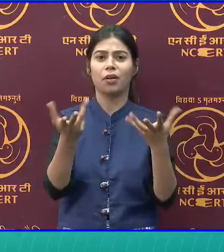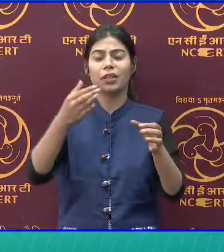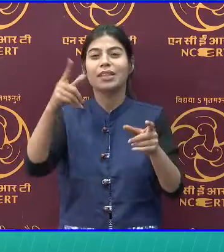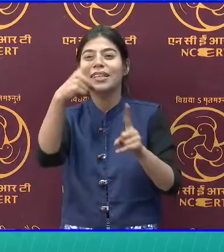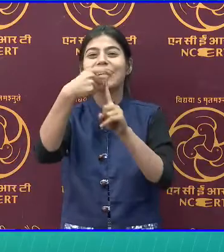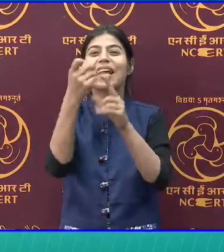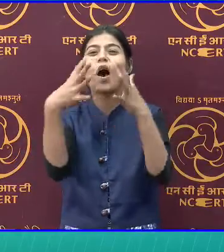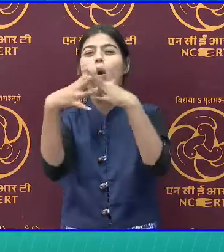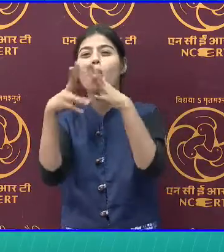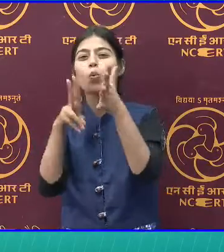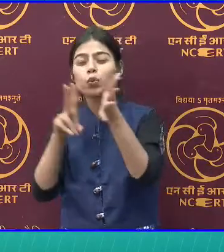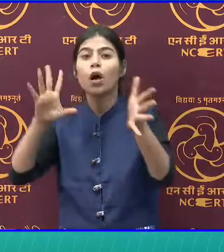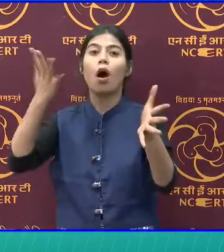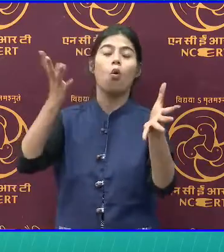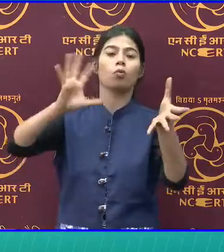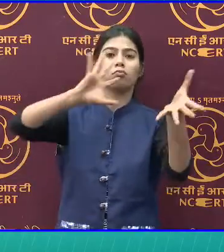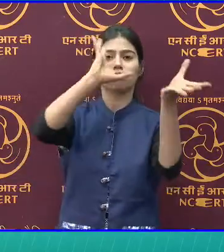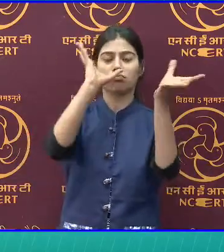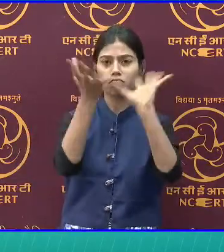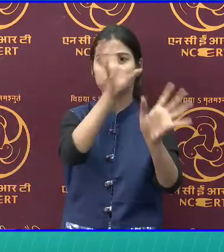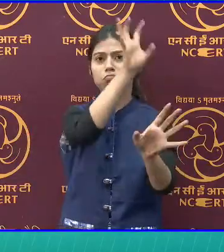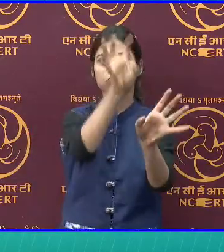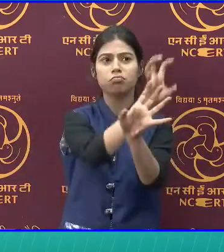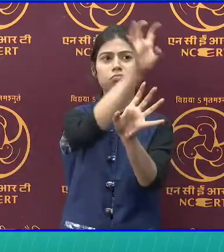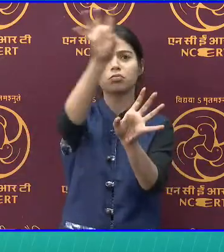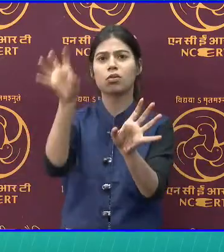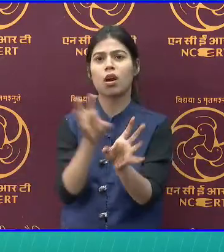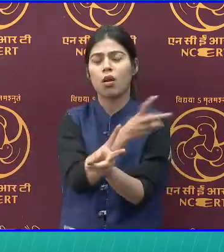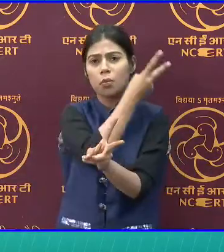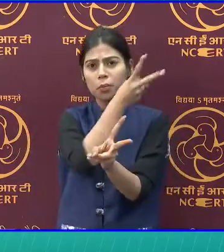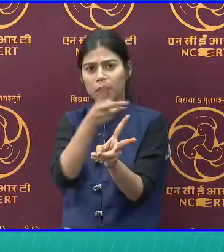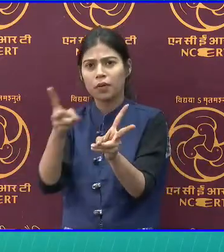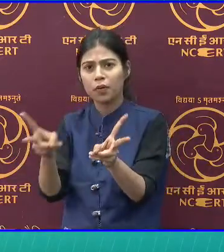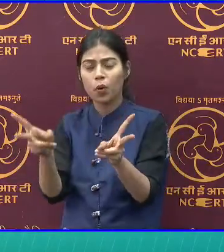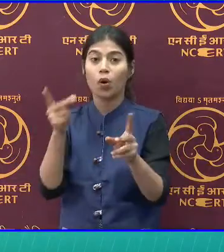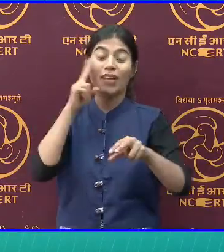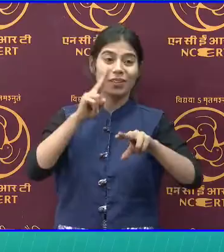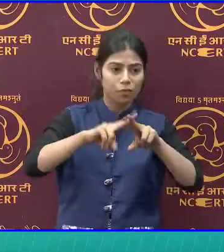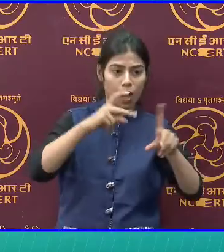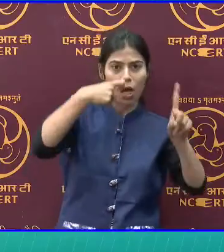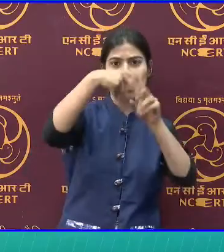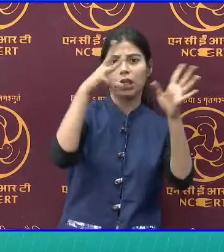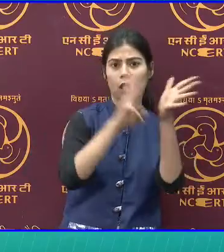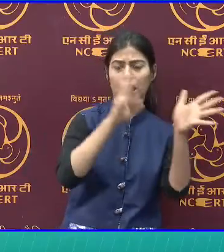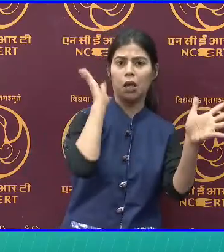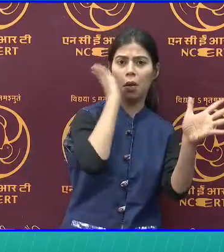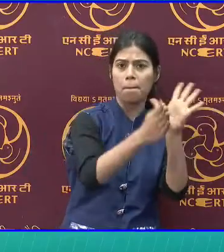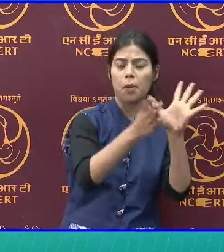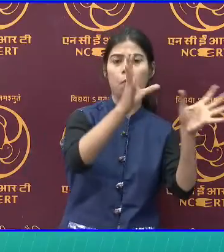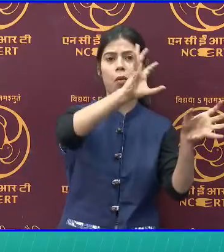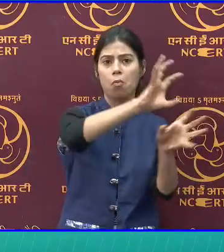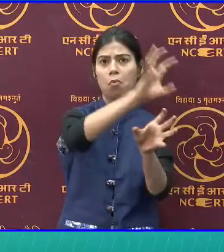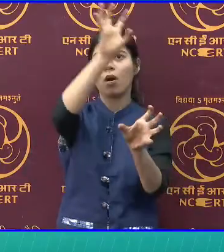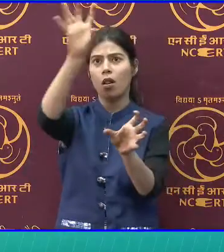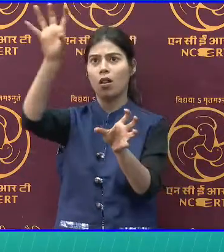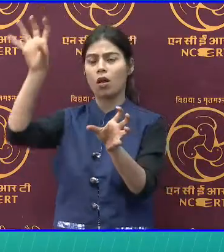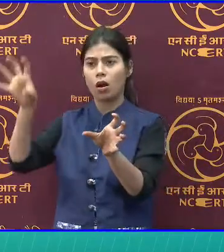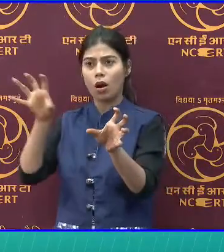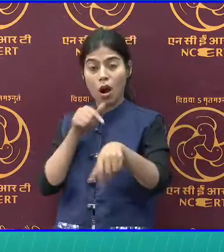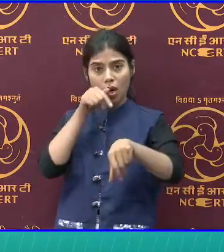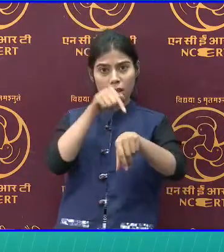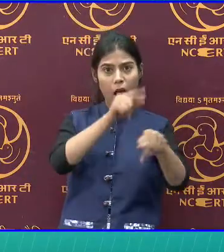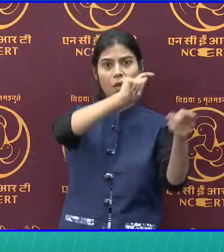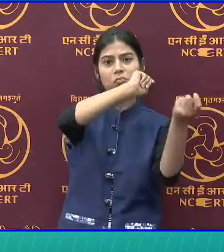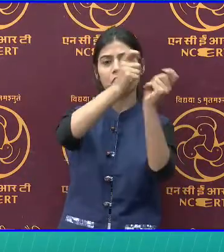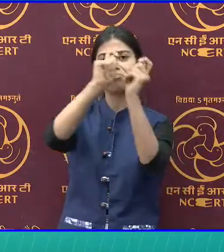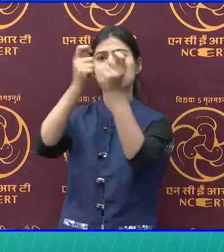important countries, and the countries, the distance between one country to other country, and so on. Actually. Time differences. Yeah. So the